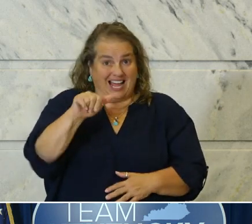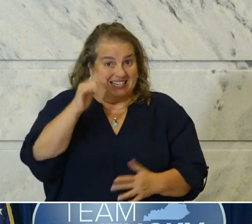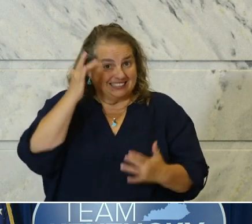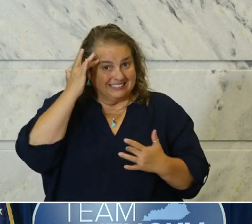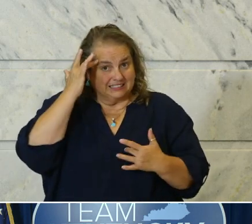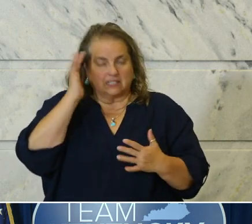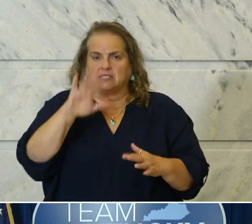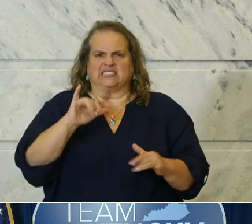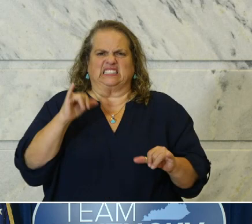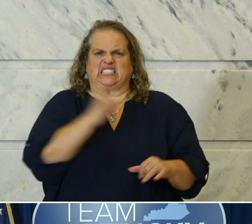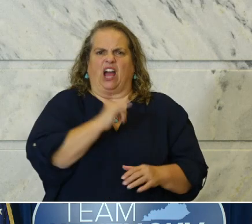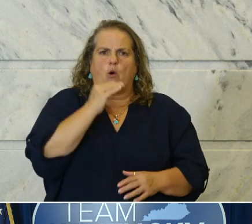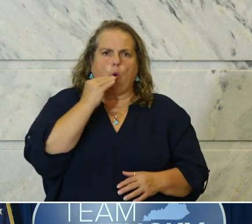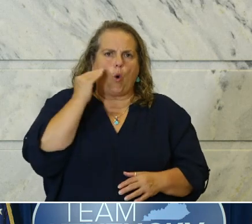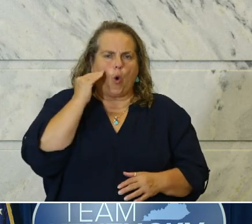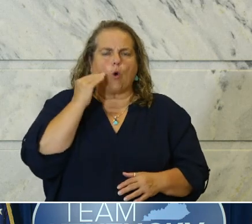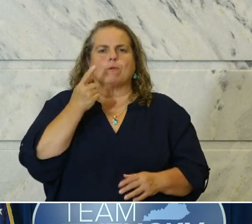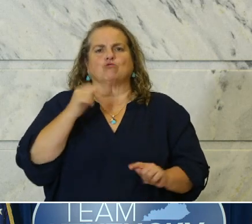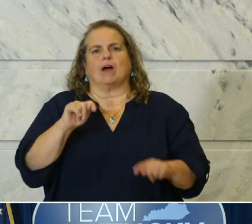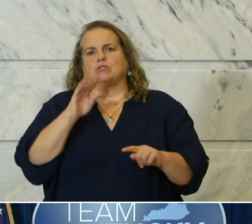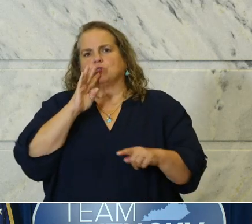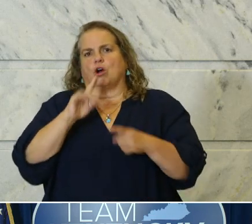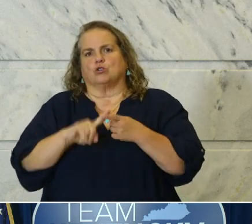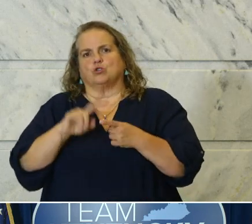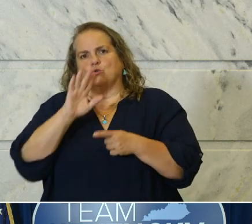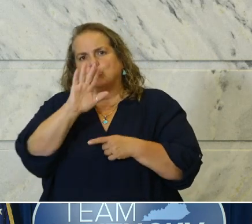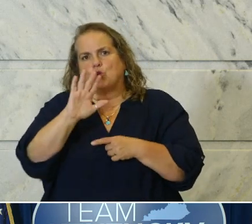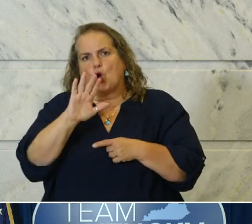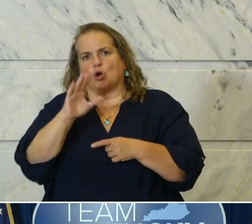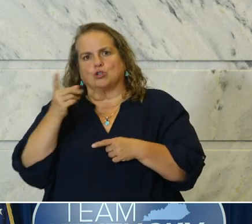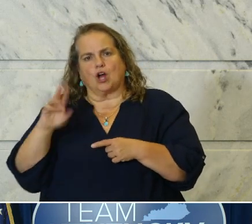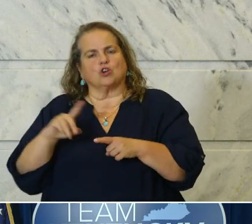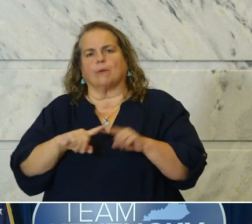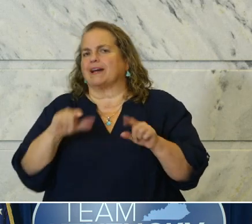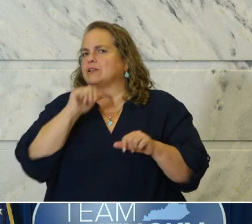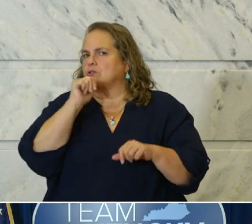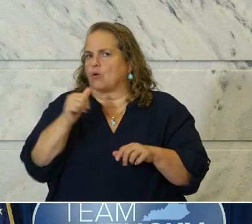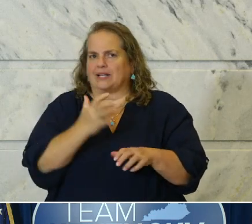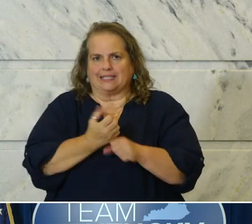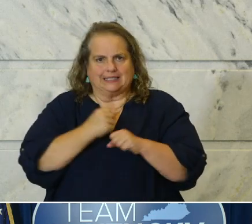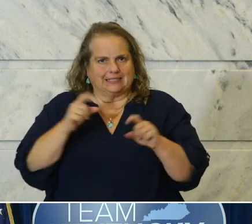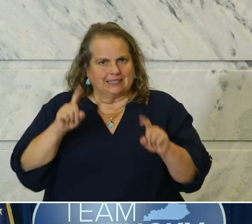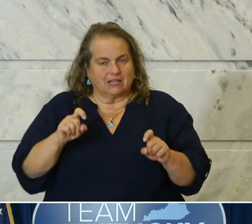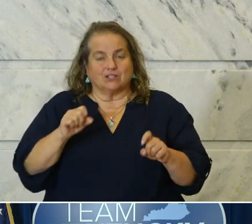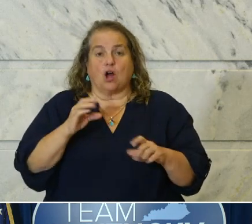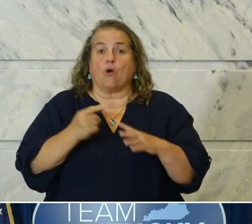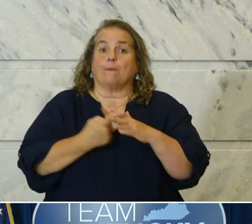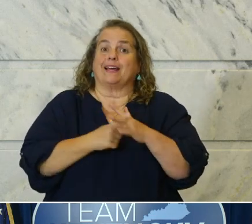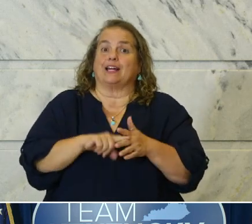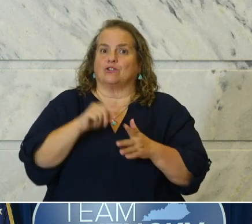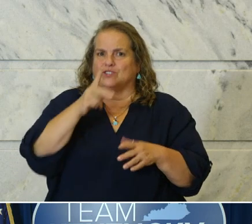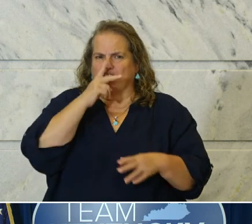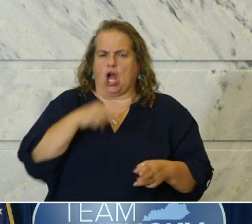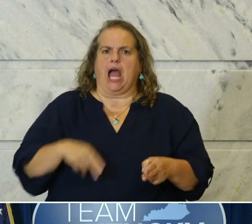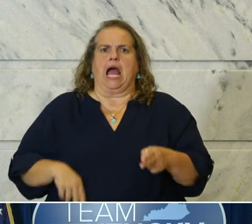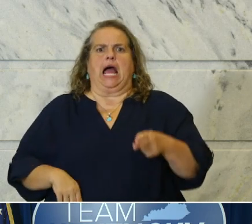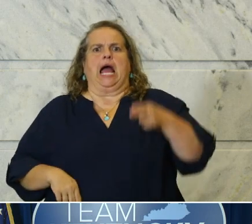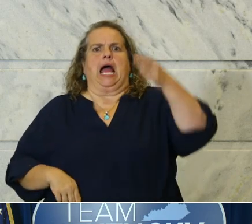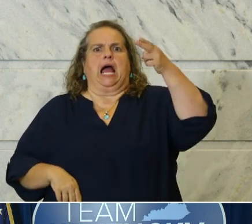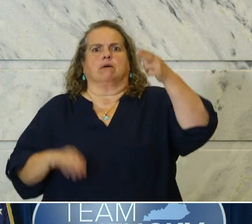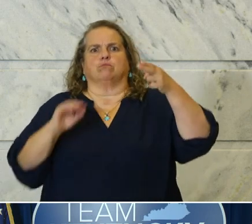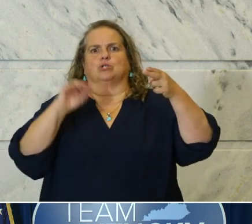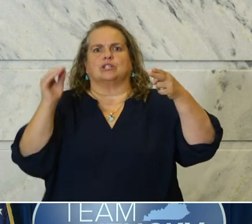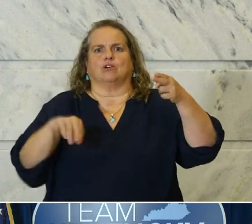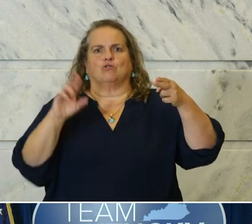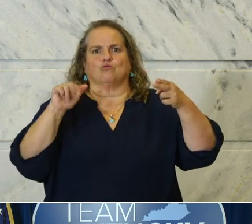gut it out at home, talk to your healthcare provider, but don't get tested. So in the beginning, you saw really high positivity rates because